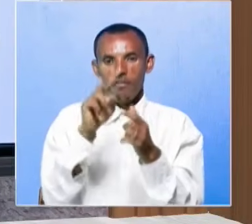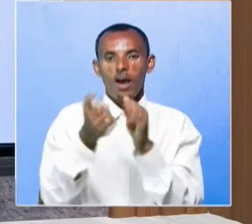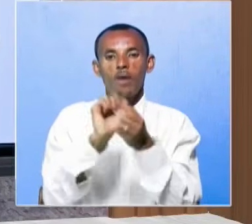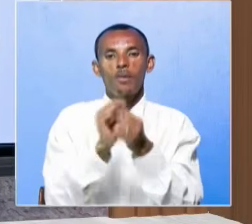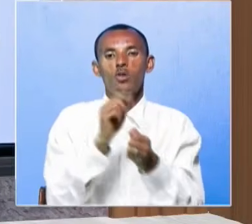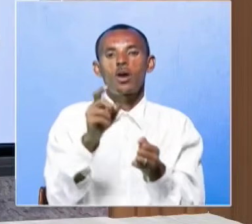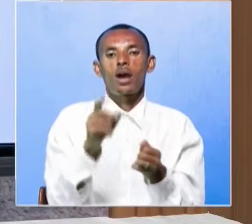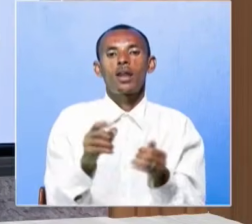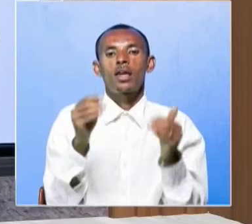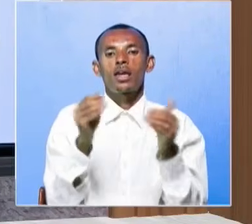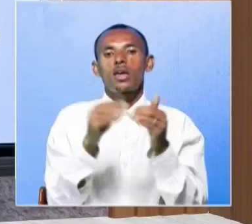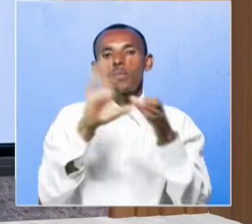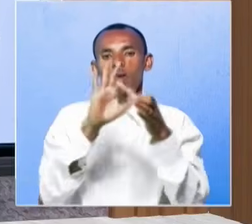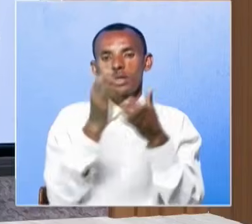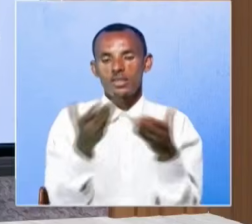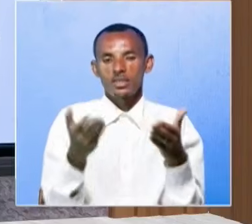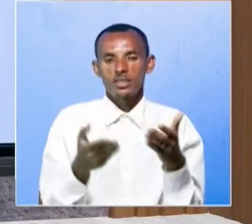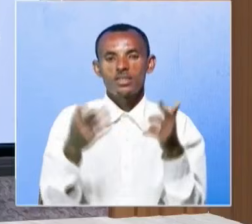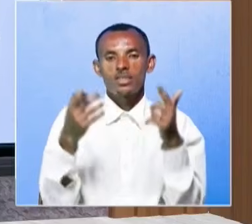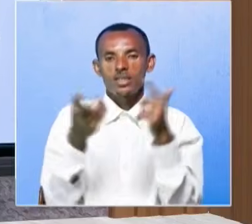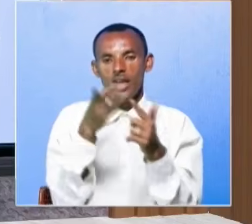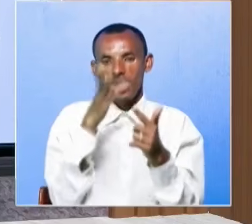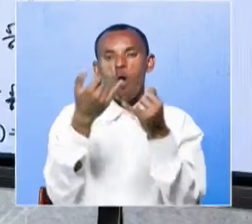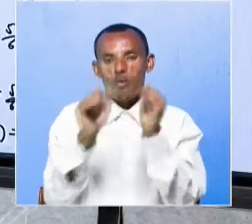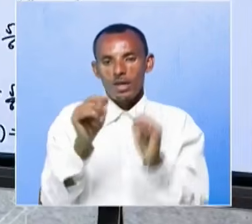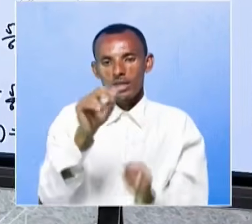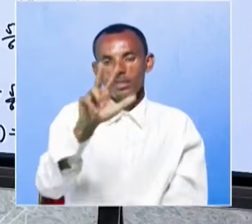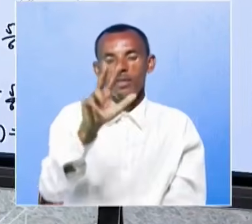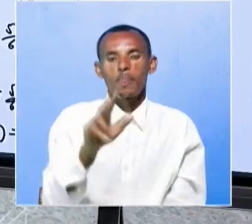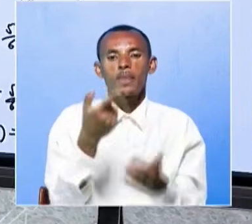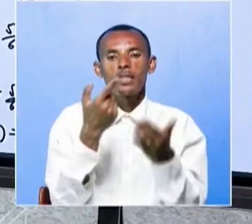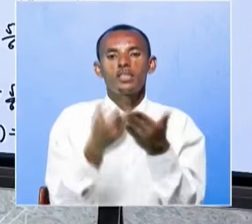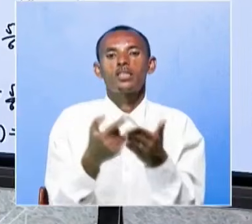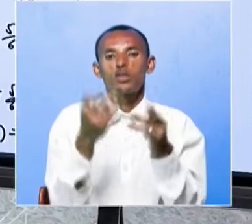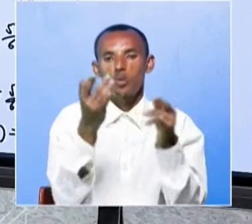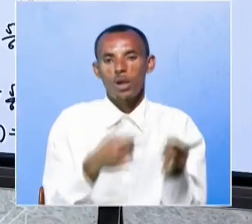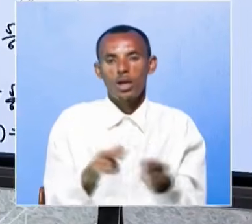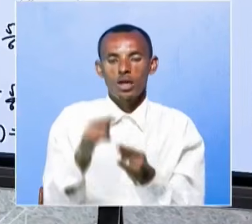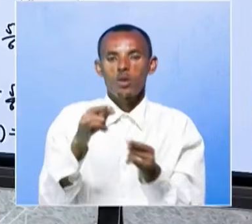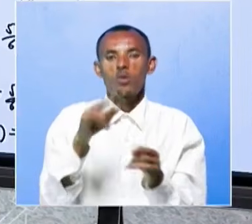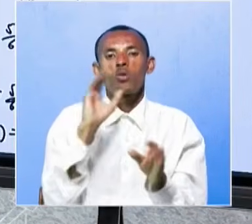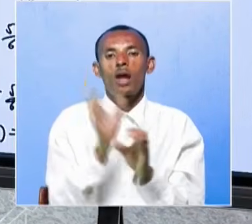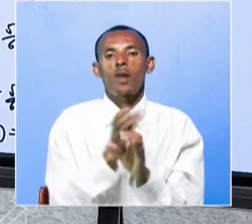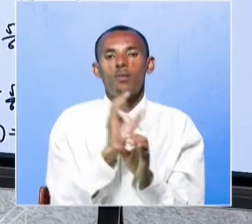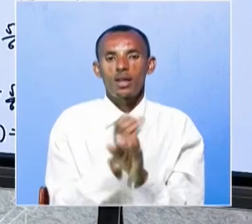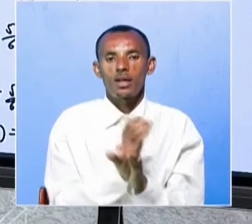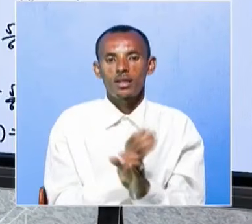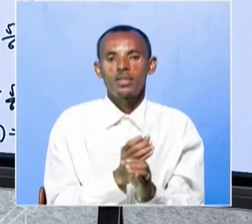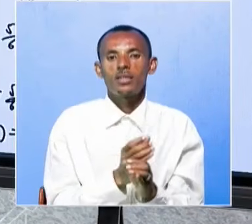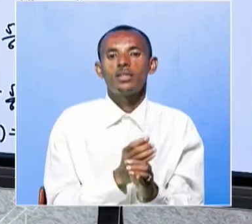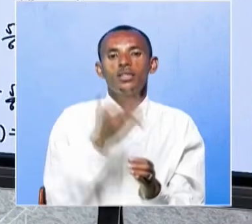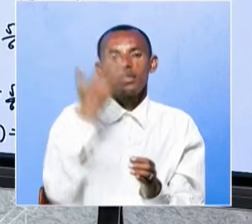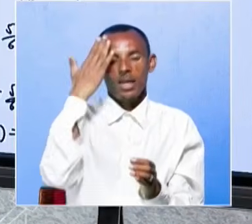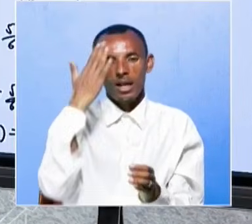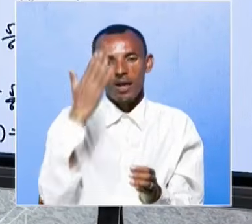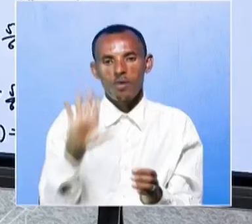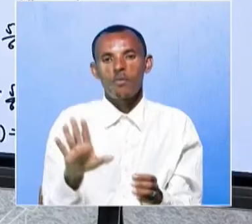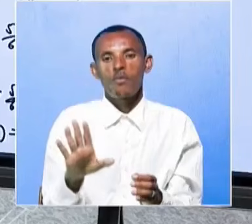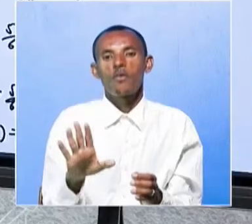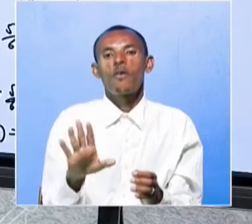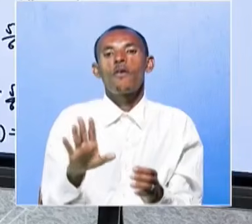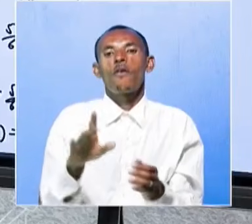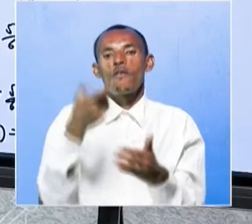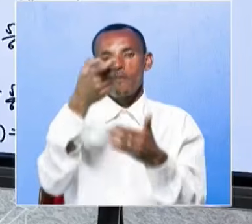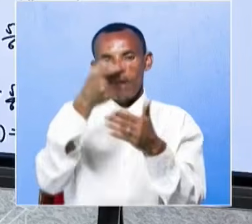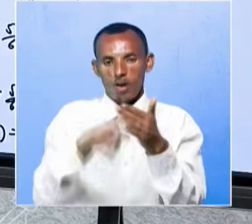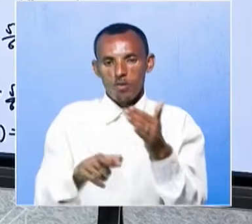can equate the second and the third term, right? This way, you can calculate the unknown values